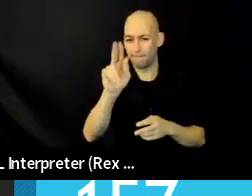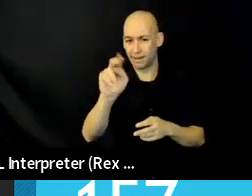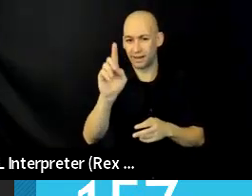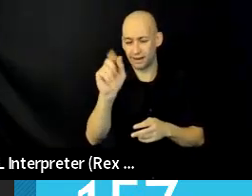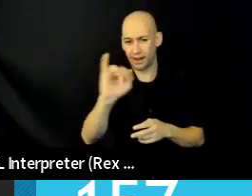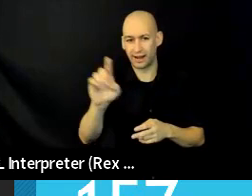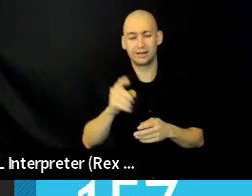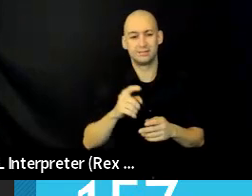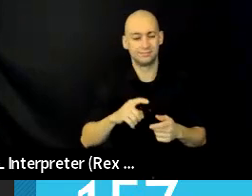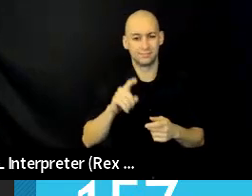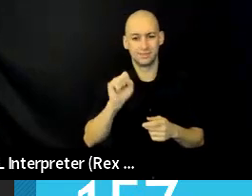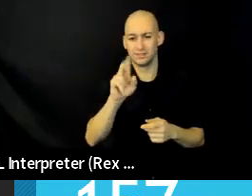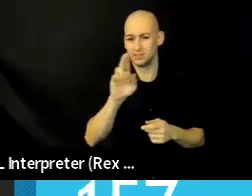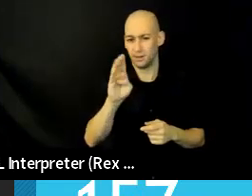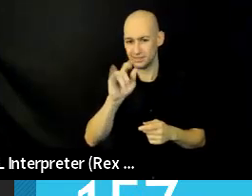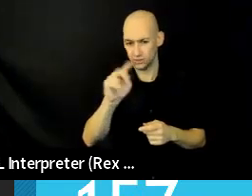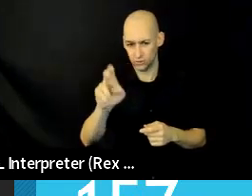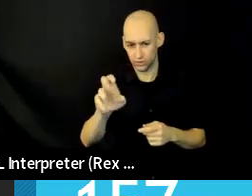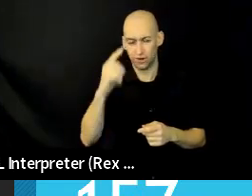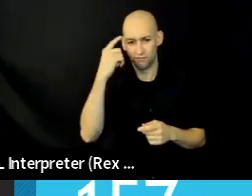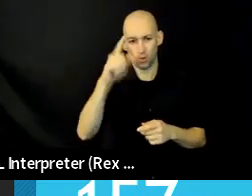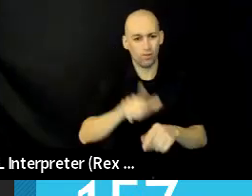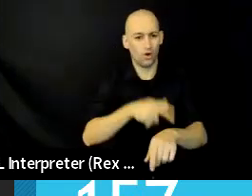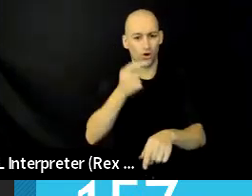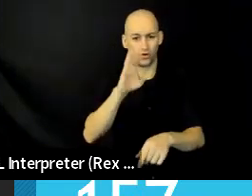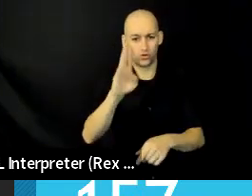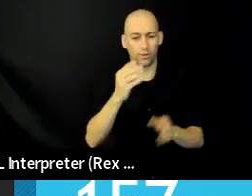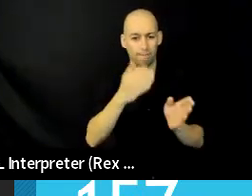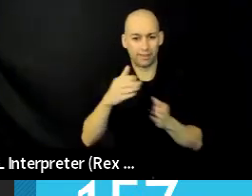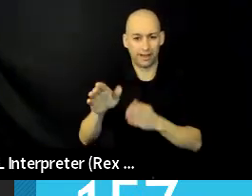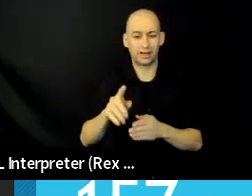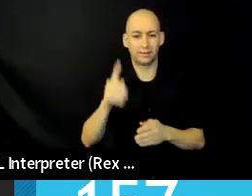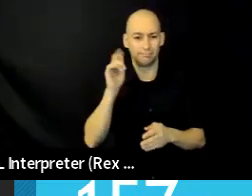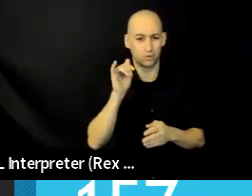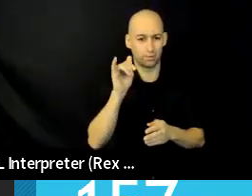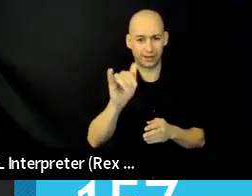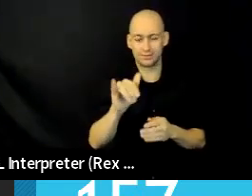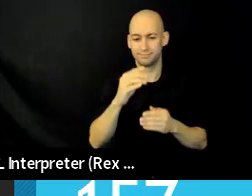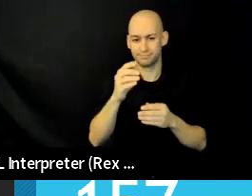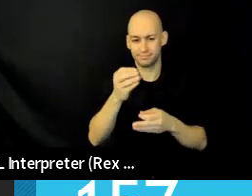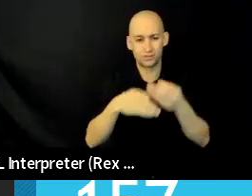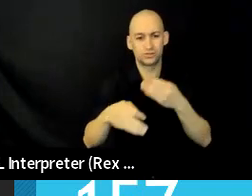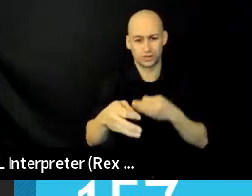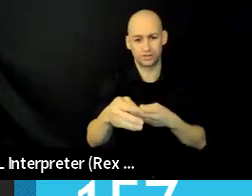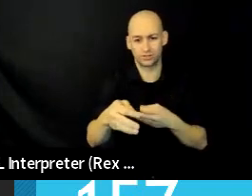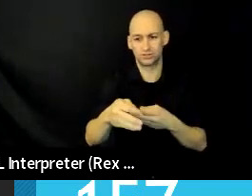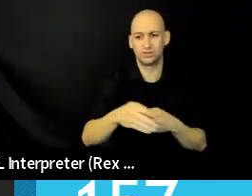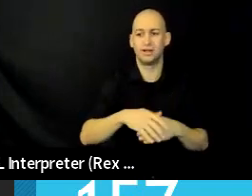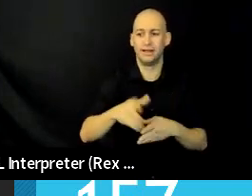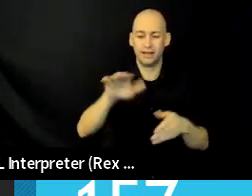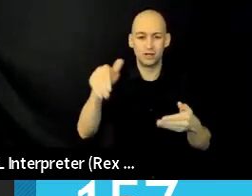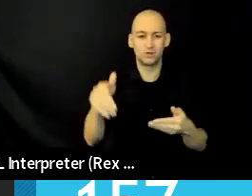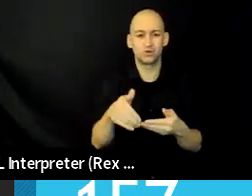substitute for the long-planned permanent freeway interchange. And it introduces new